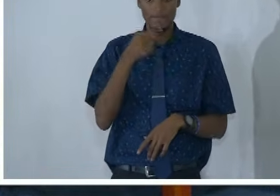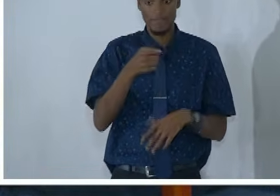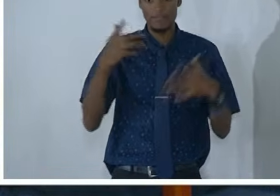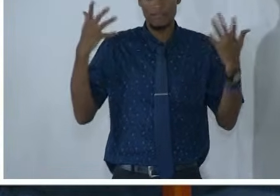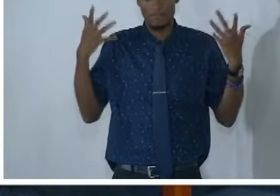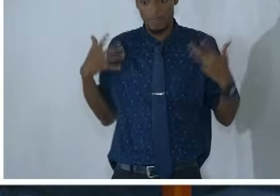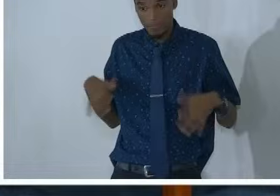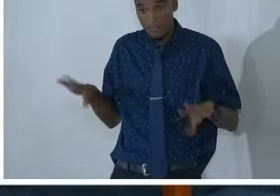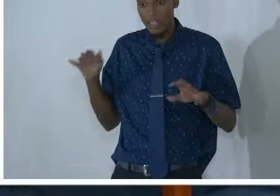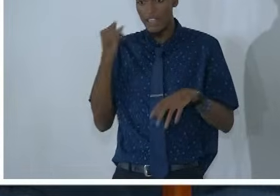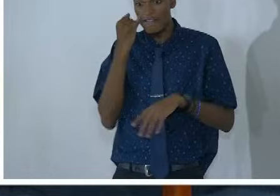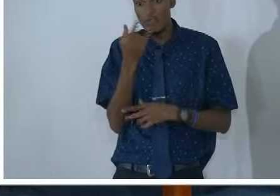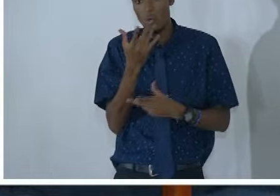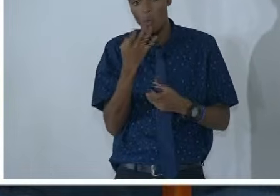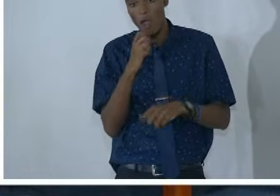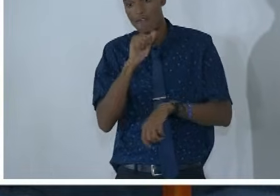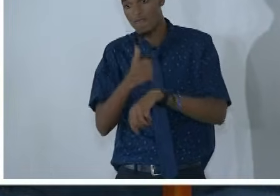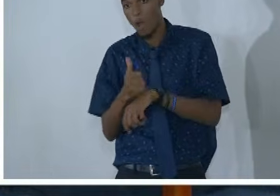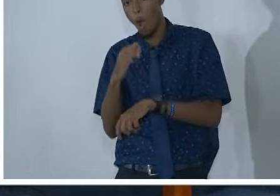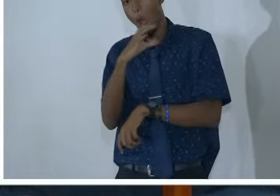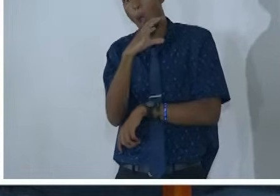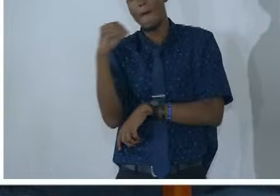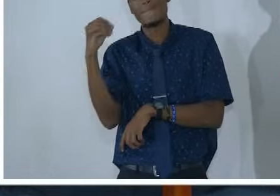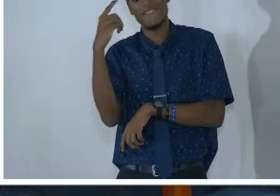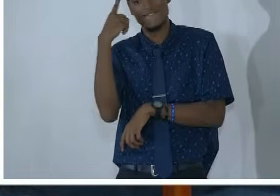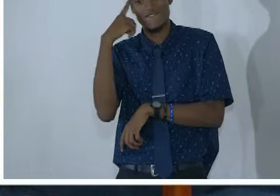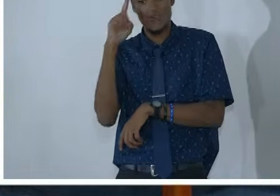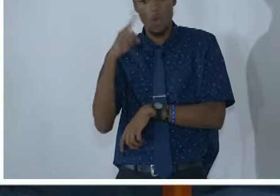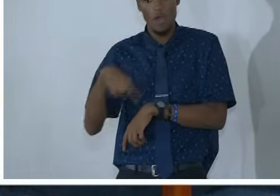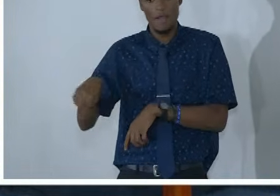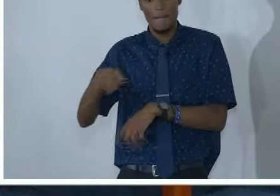they want to form a company for a client, they have to be